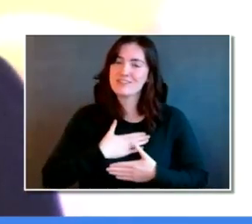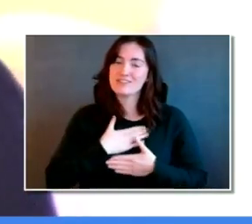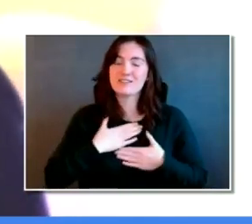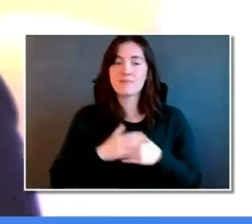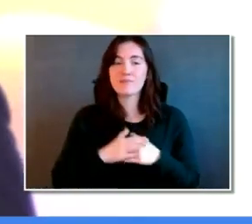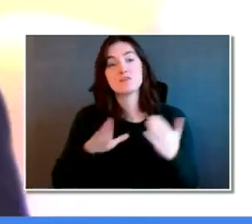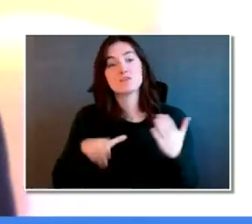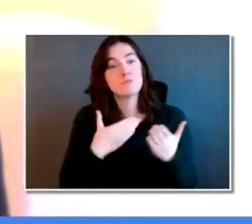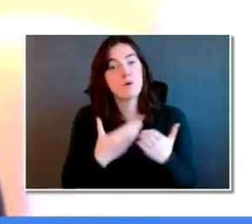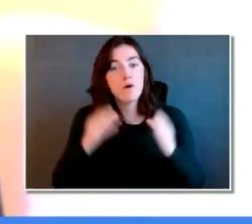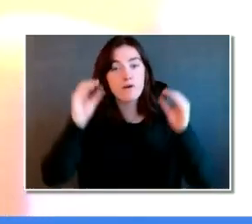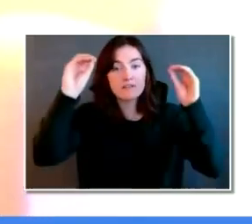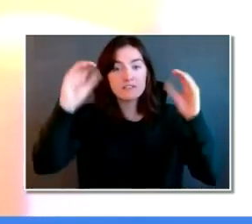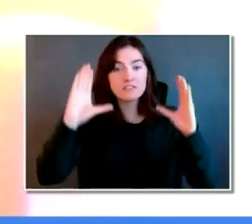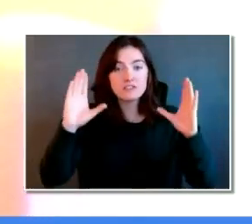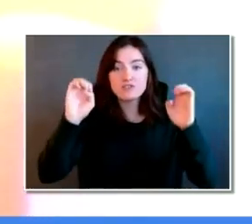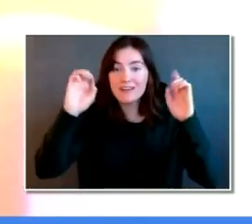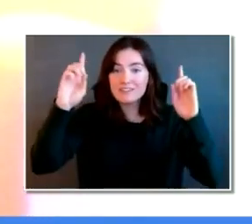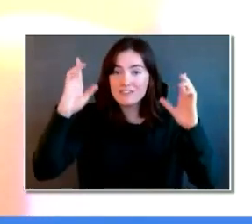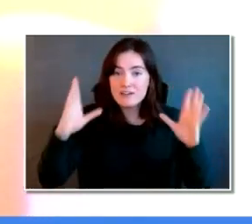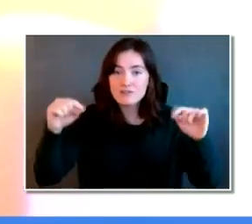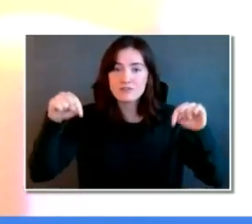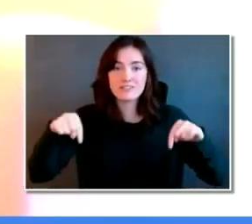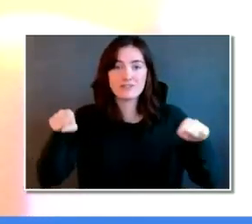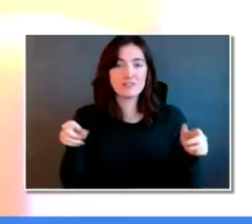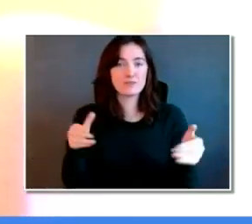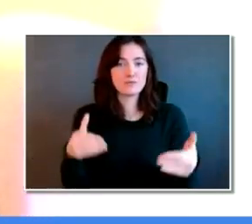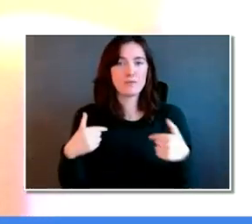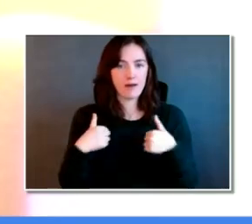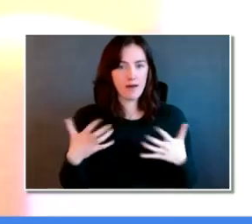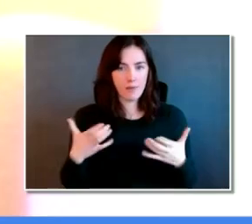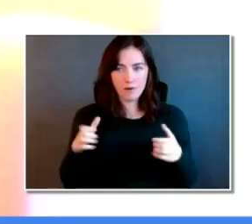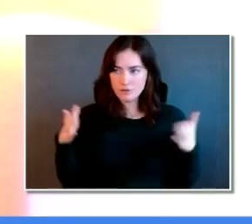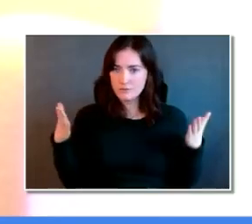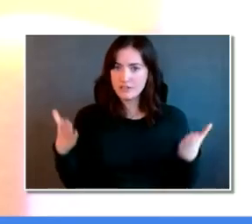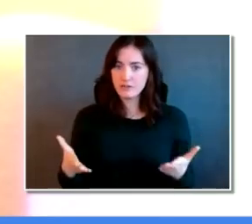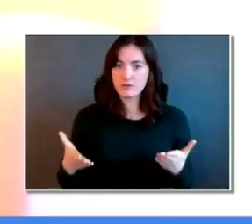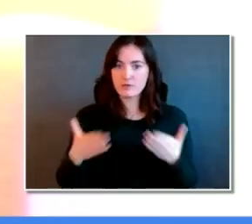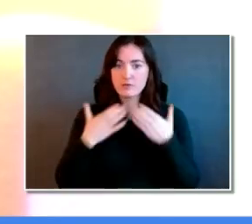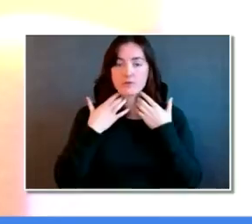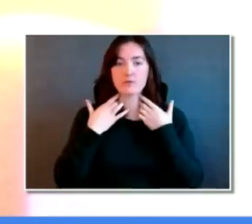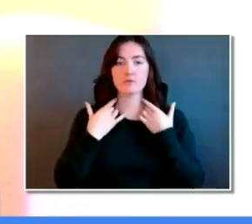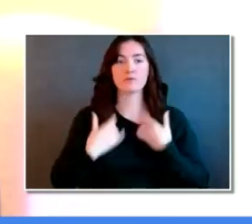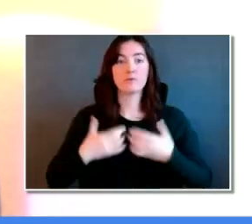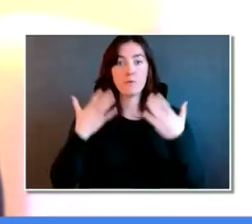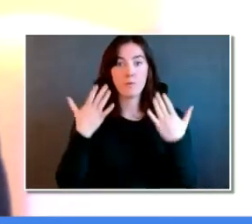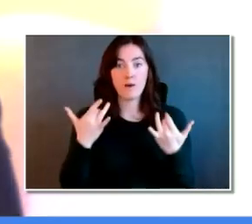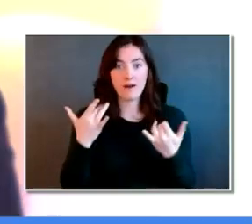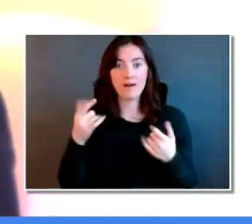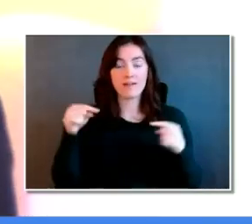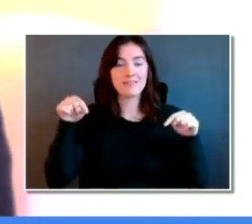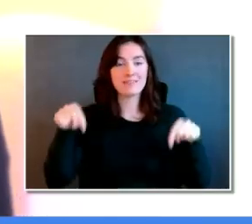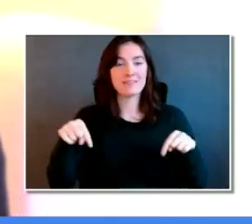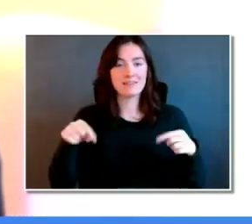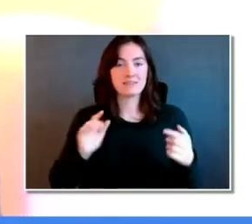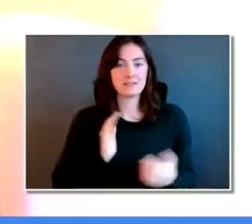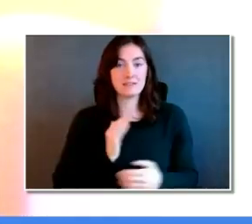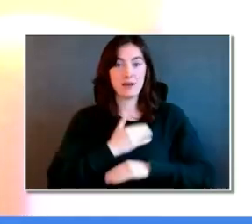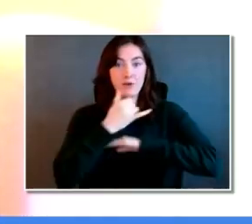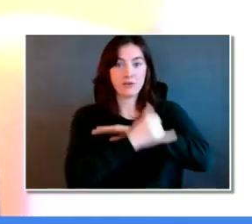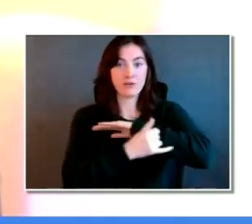in the room, this is the place I want to be, because this is actually the future of our country.